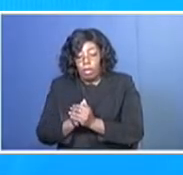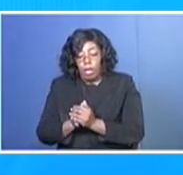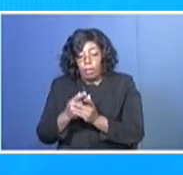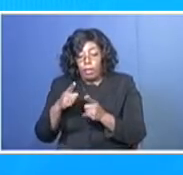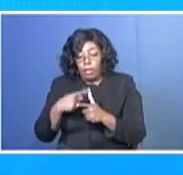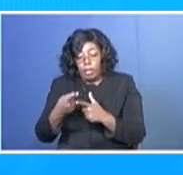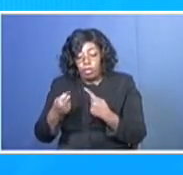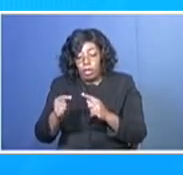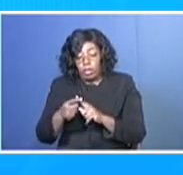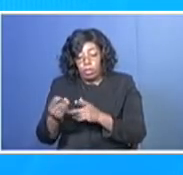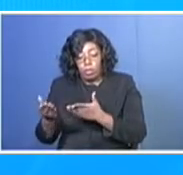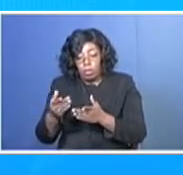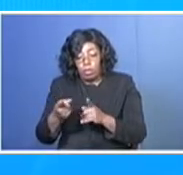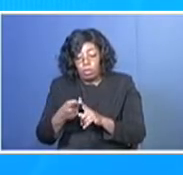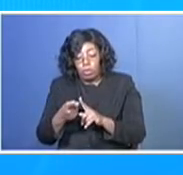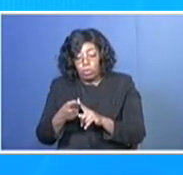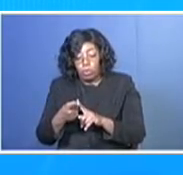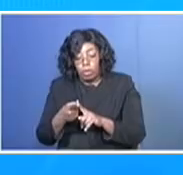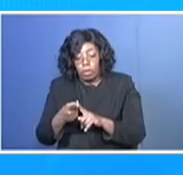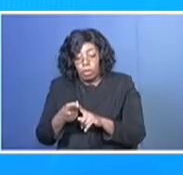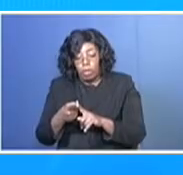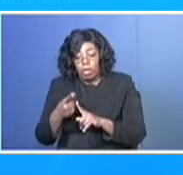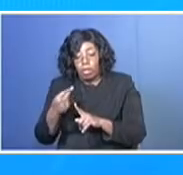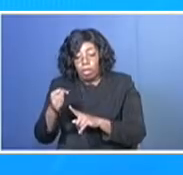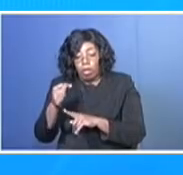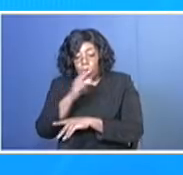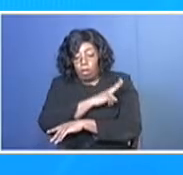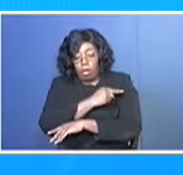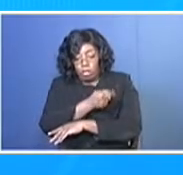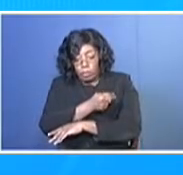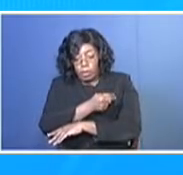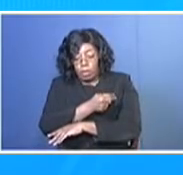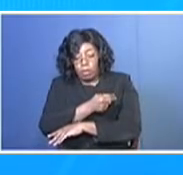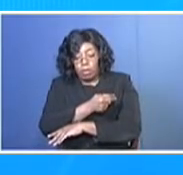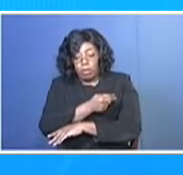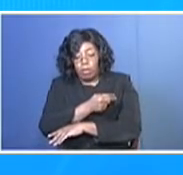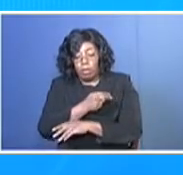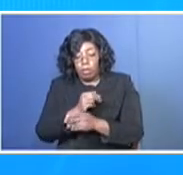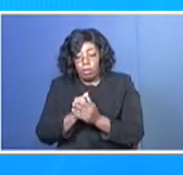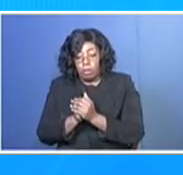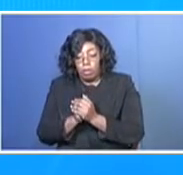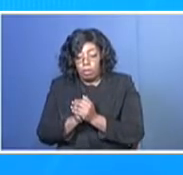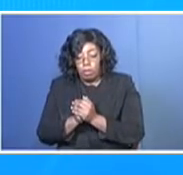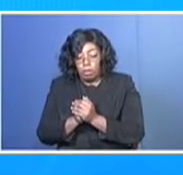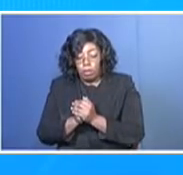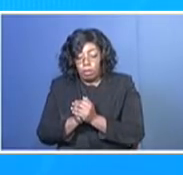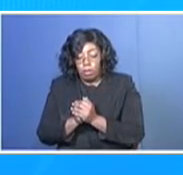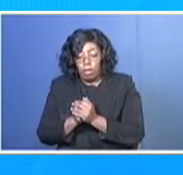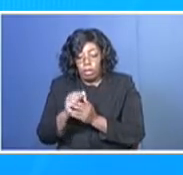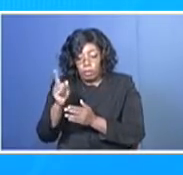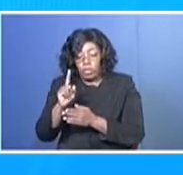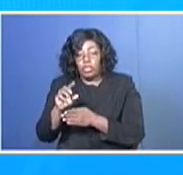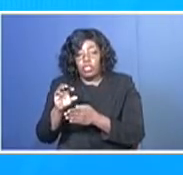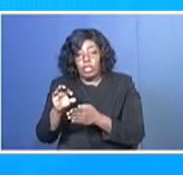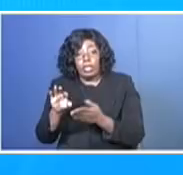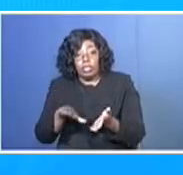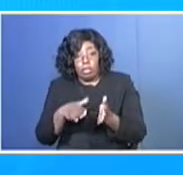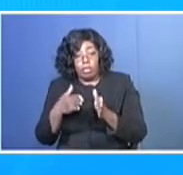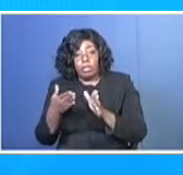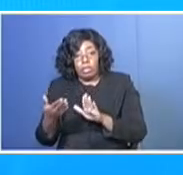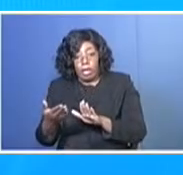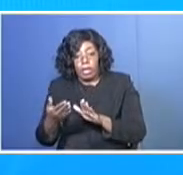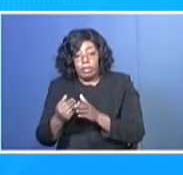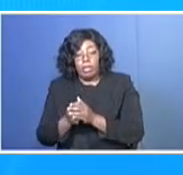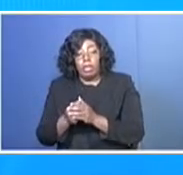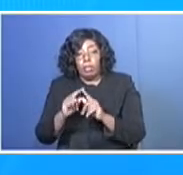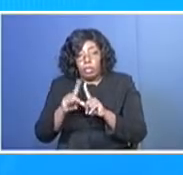have it clearly whether she was pronounced at the prison or at the hospital. I get the impression she was pronounced at